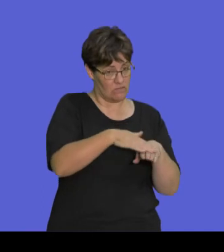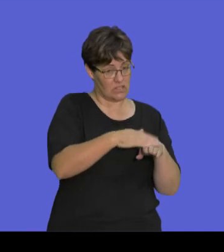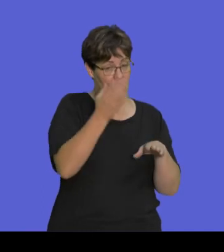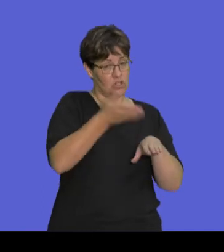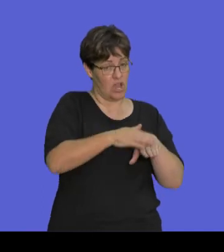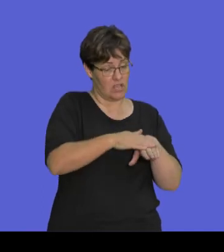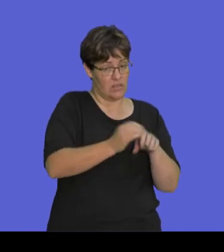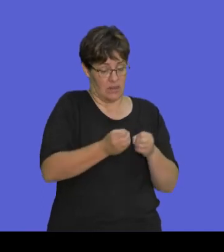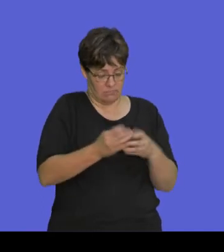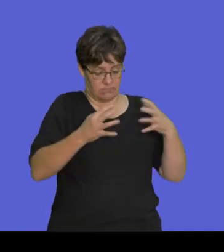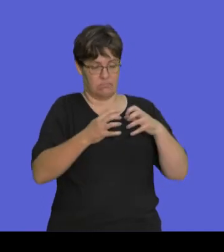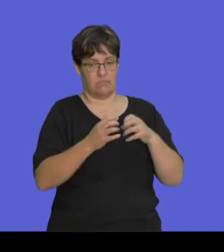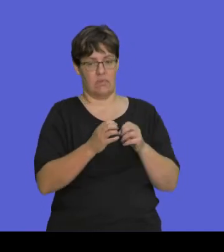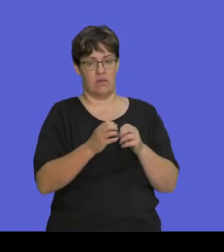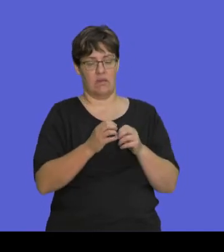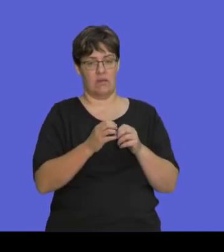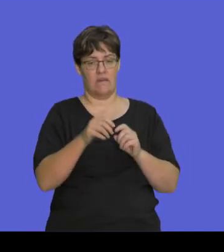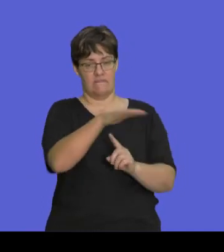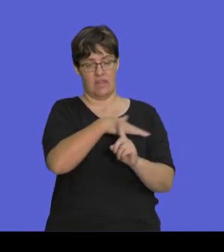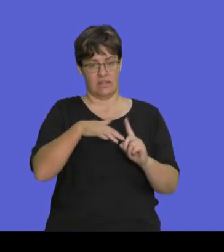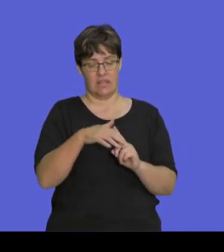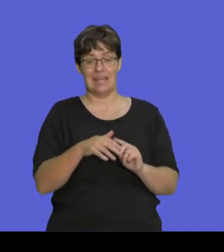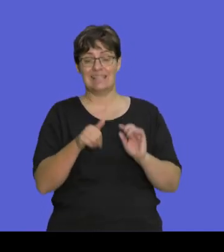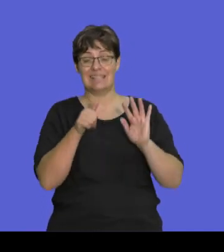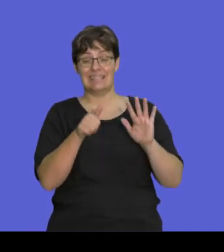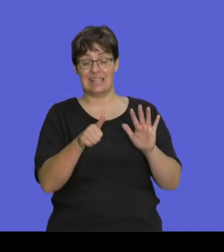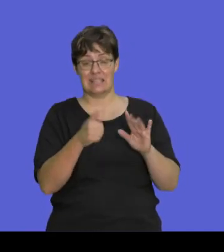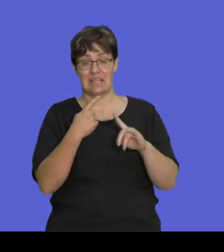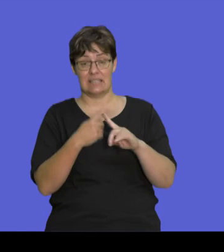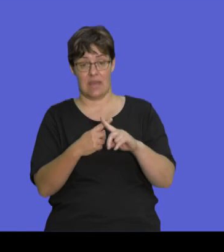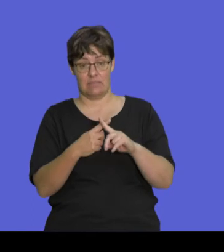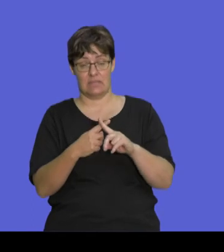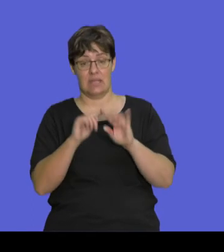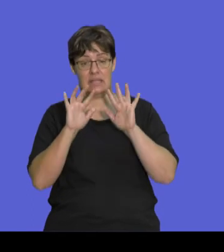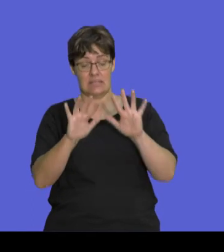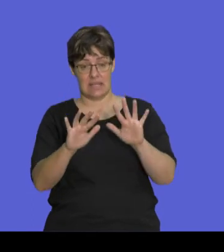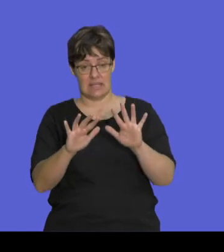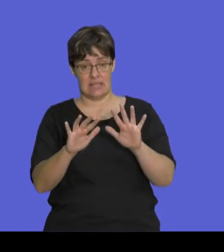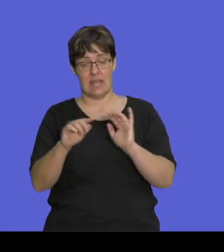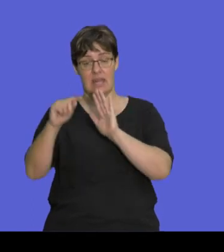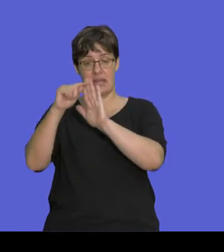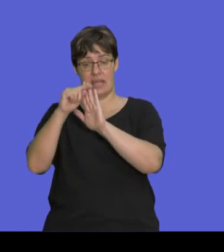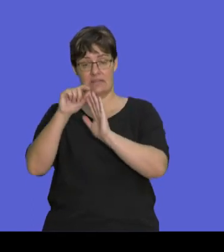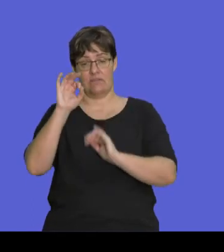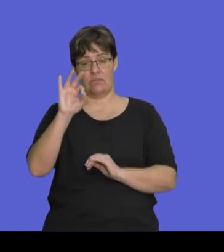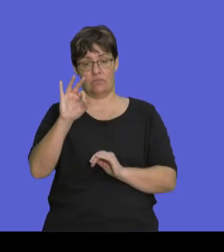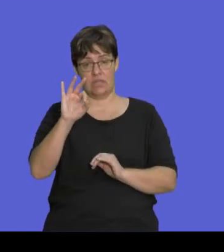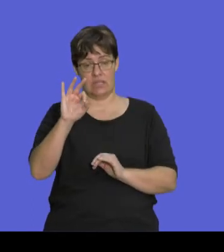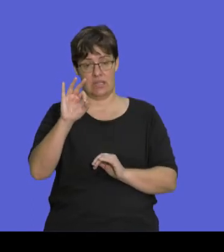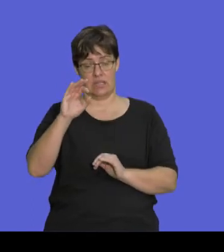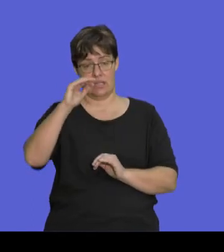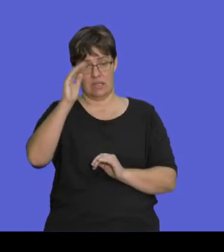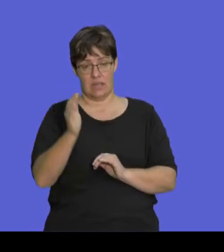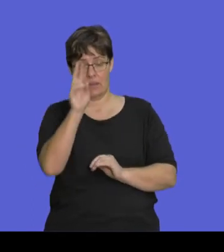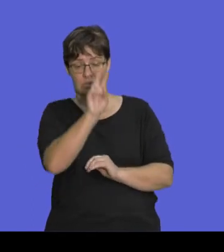that creates the field, which is 6 multiplied by 10 exponent negative 3. But we